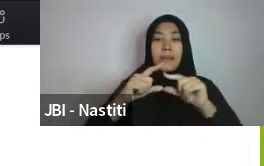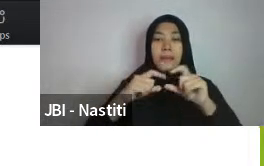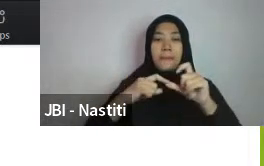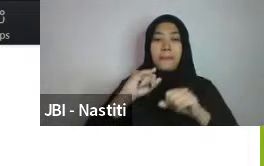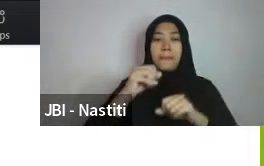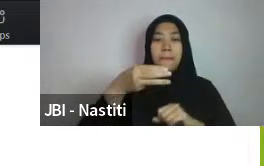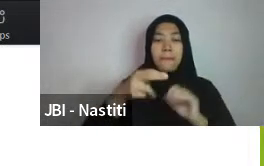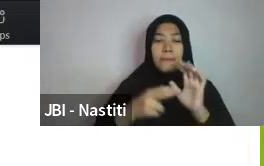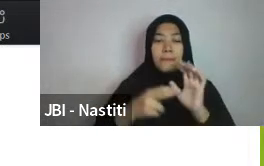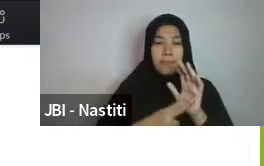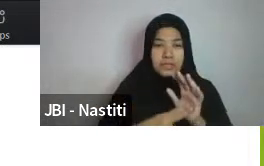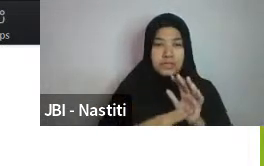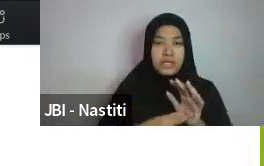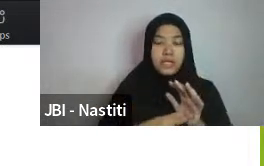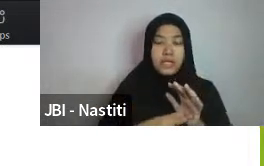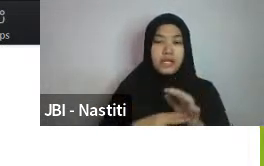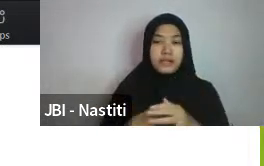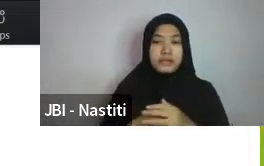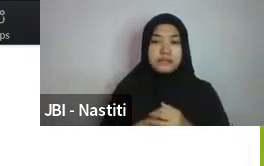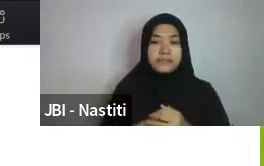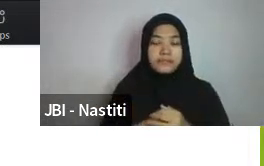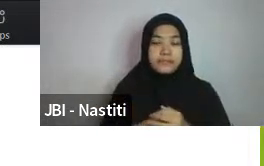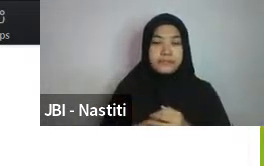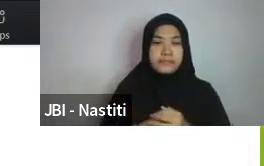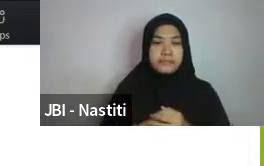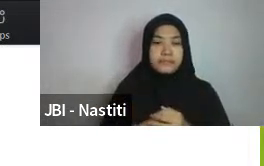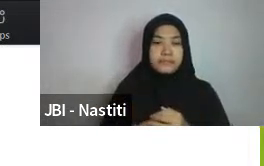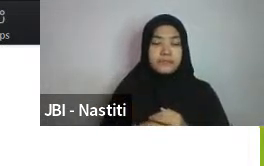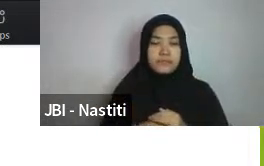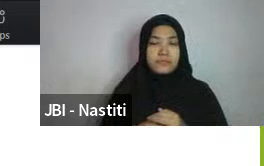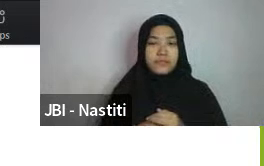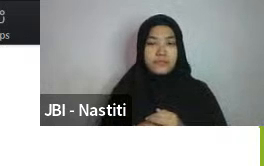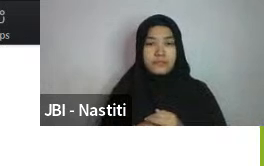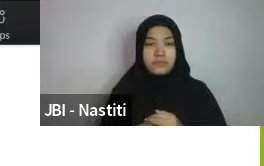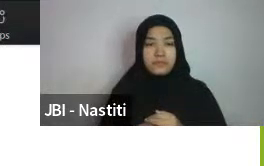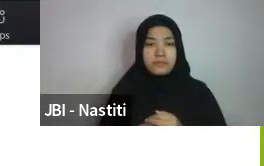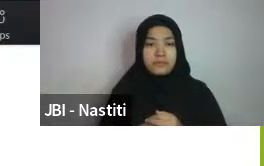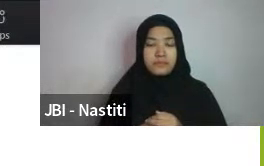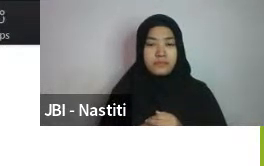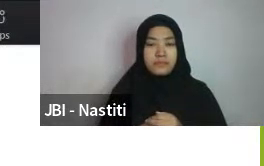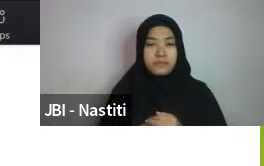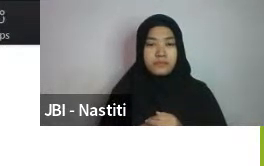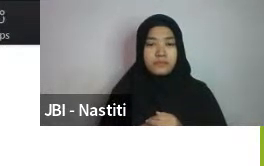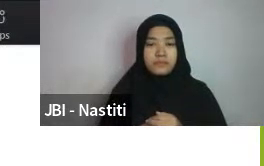helping people settle and comply and adhere to hospital